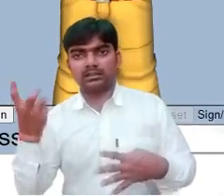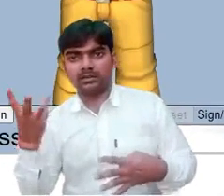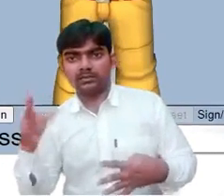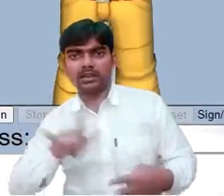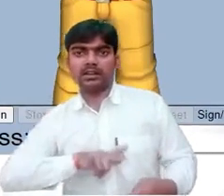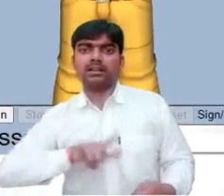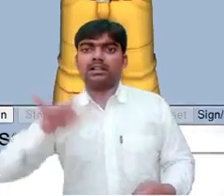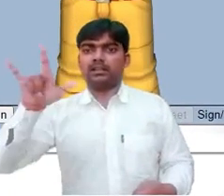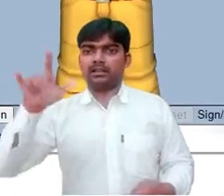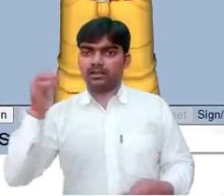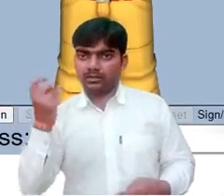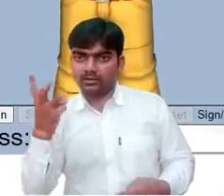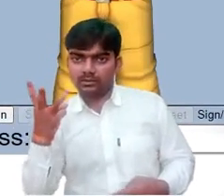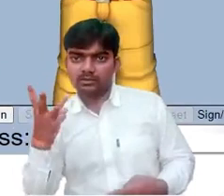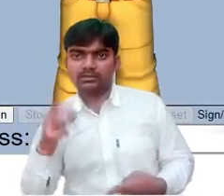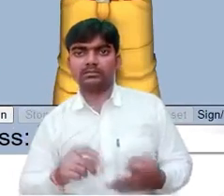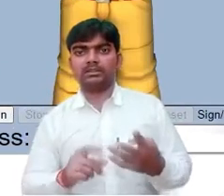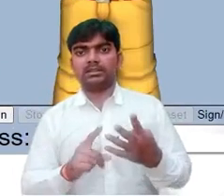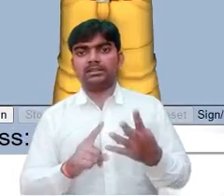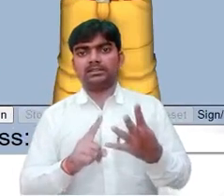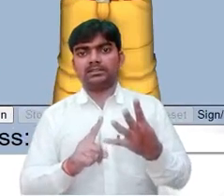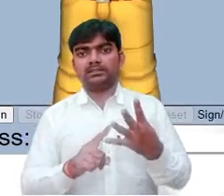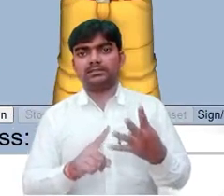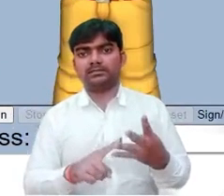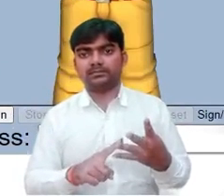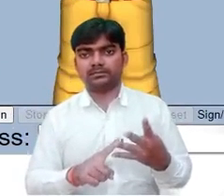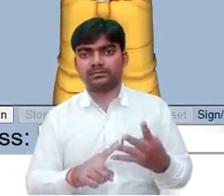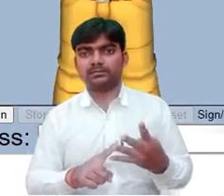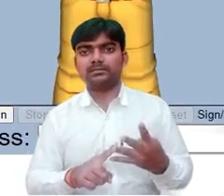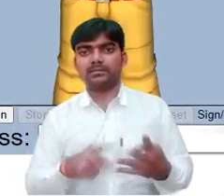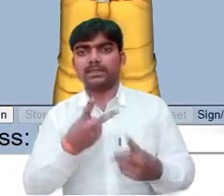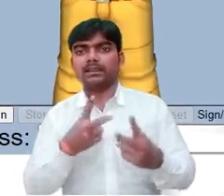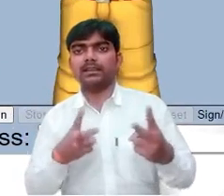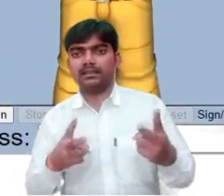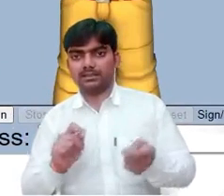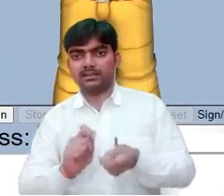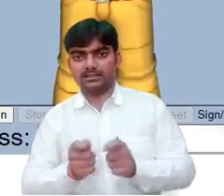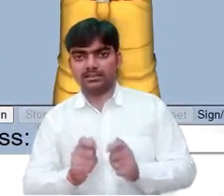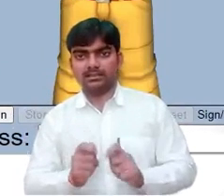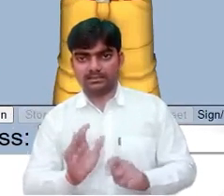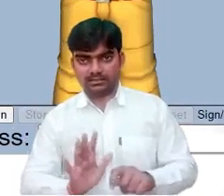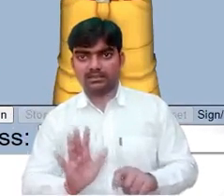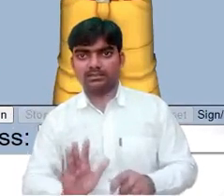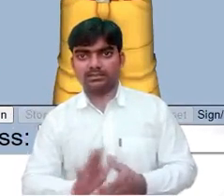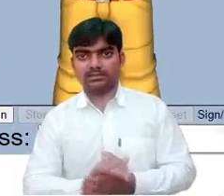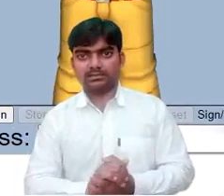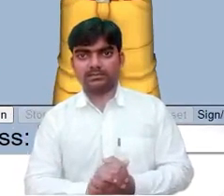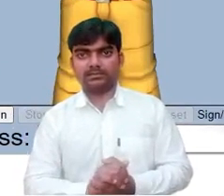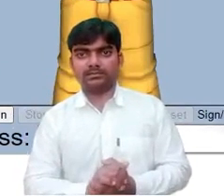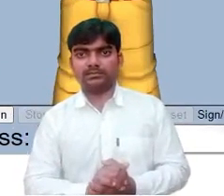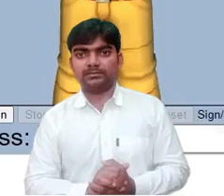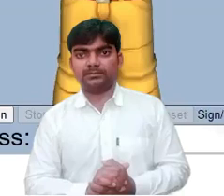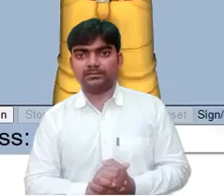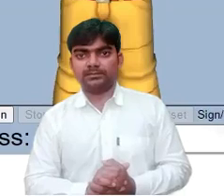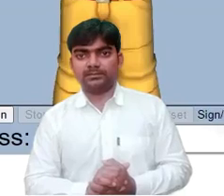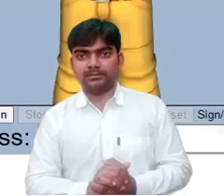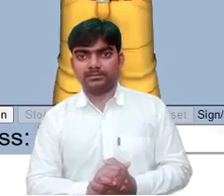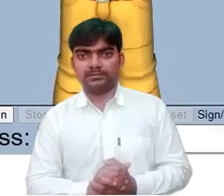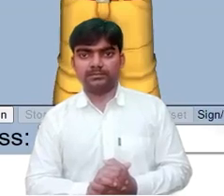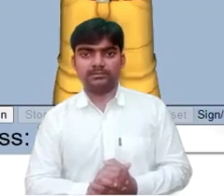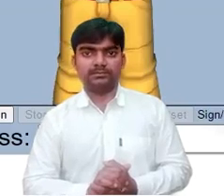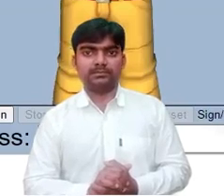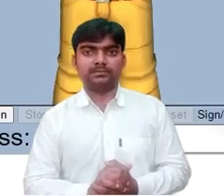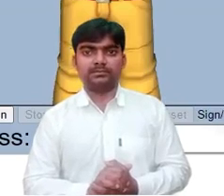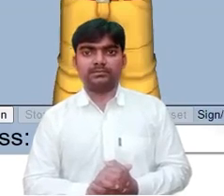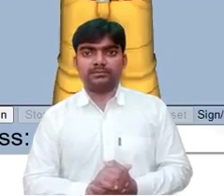the destination. These are some changing parts in the announcements. So we have divided the